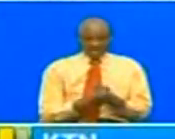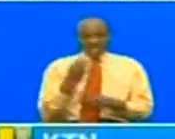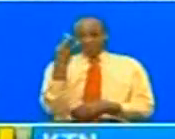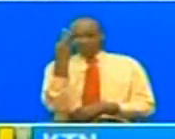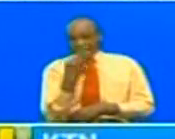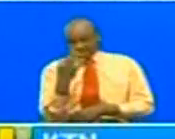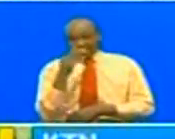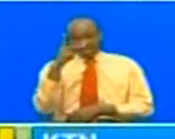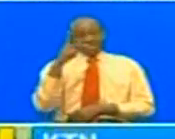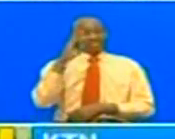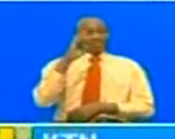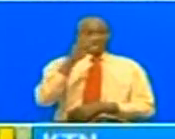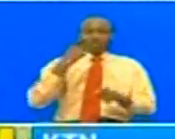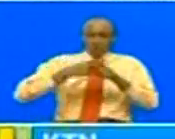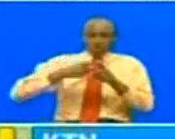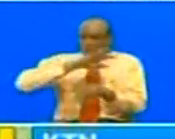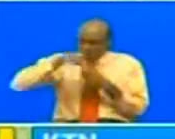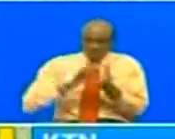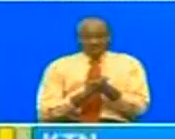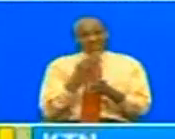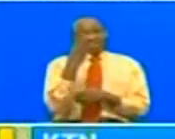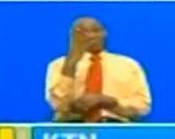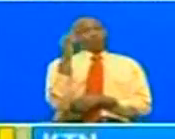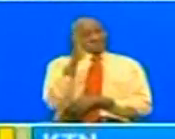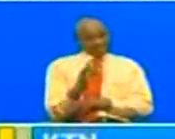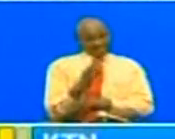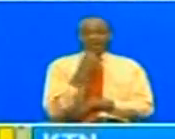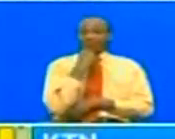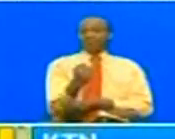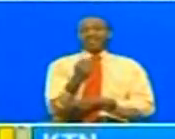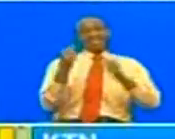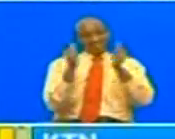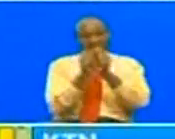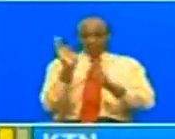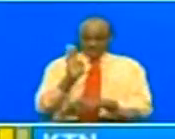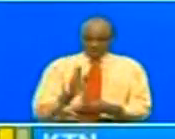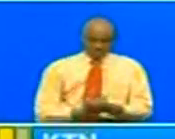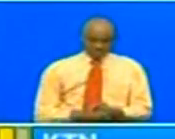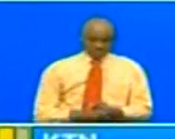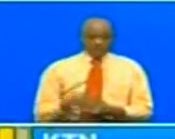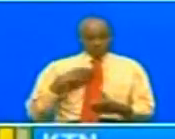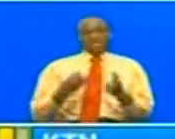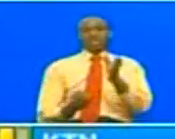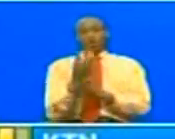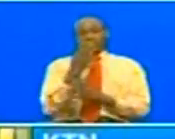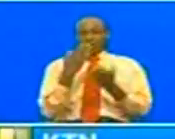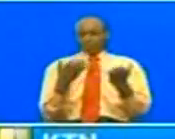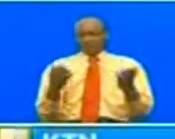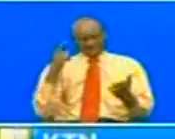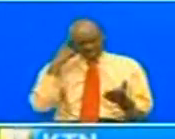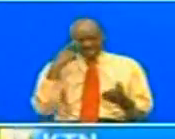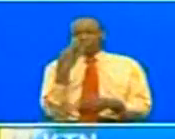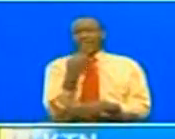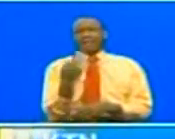KCB's total assets were up 34% to 510 billion shillings. We launched our product, if you remember, in